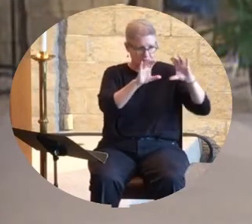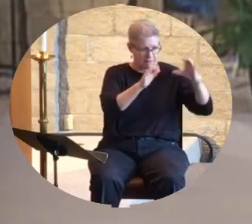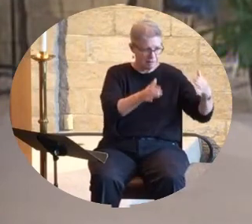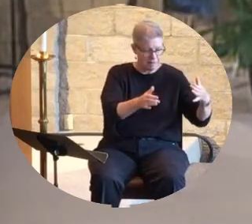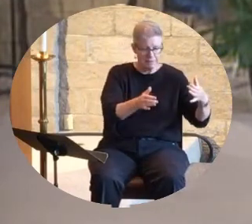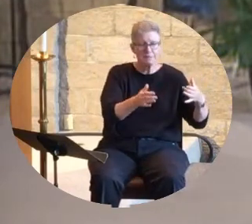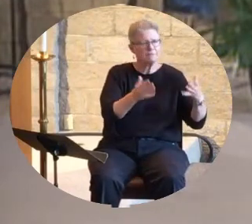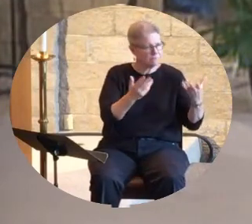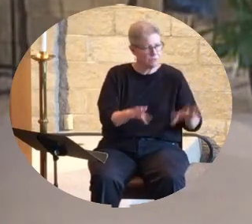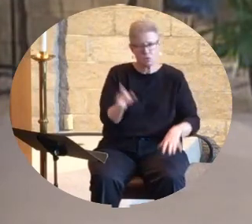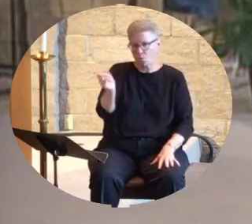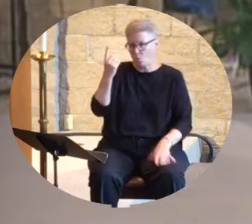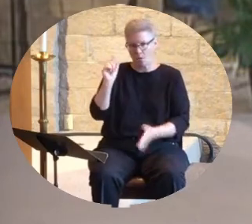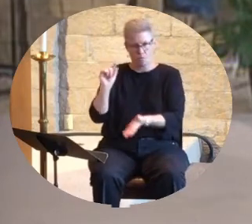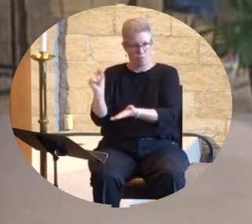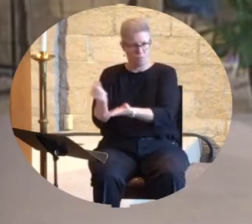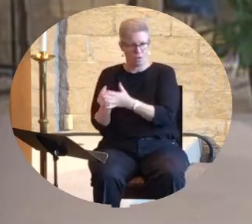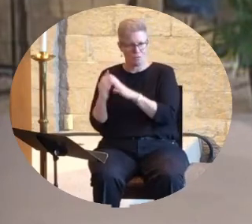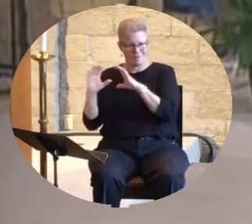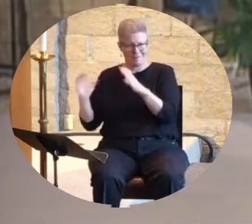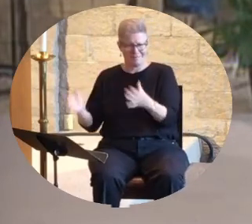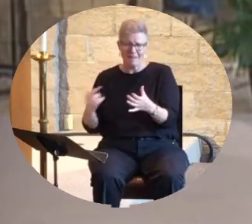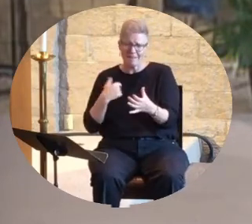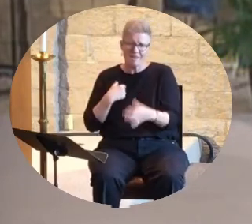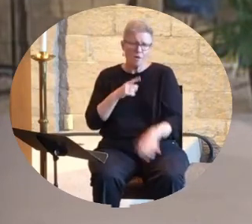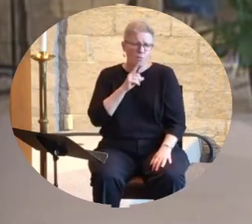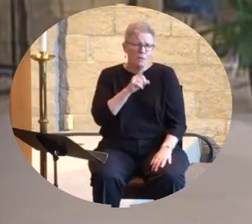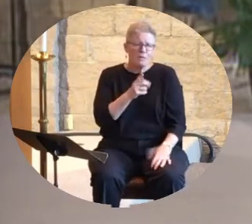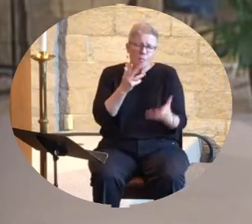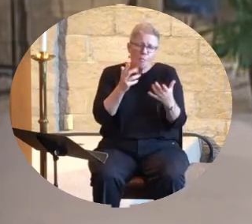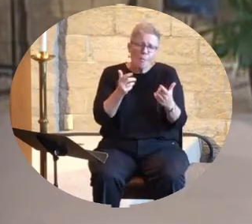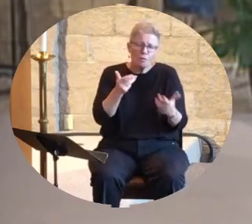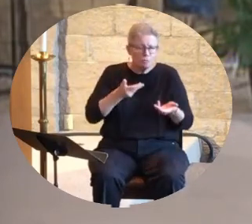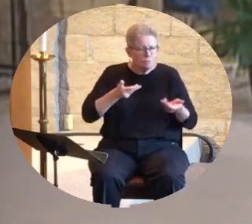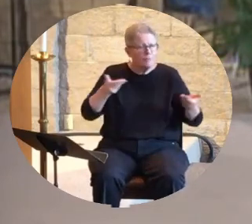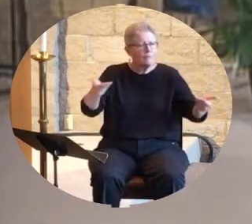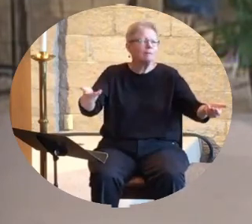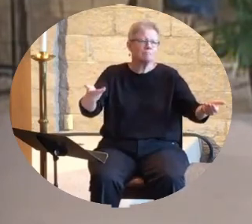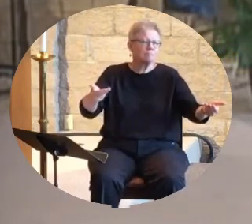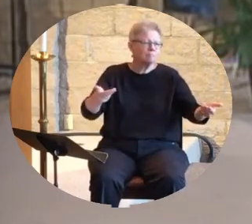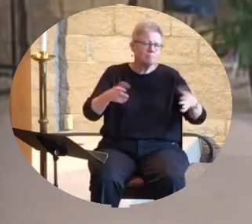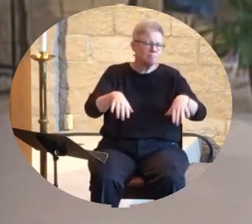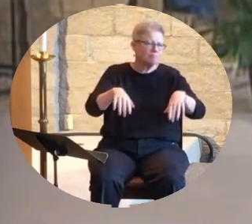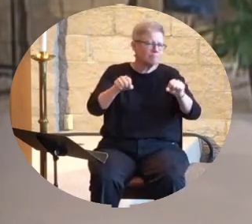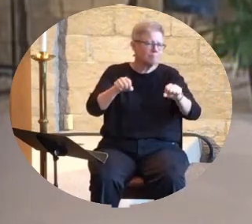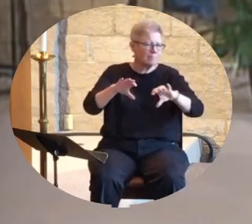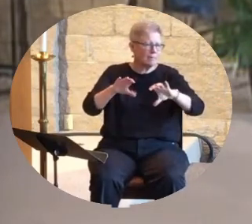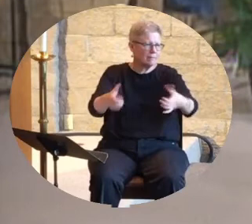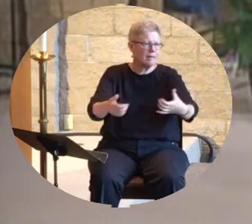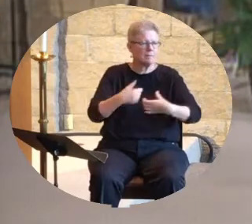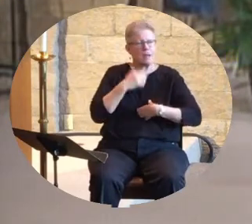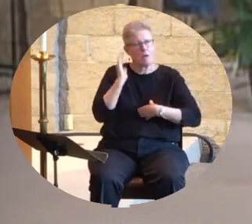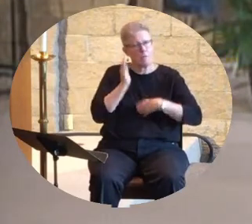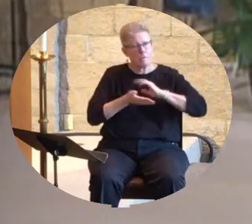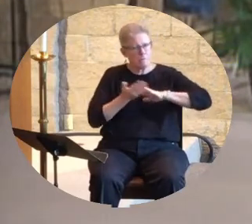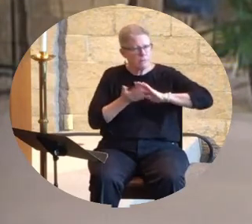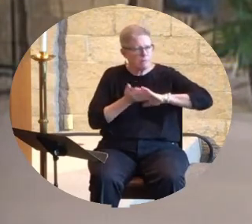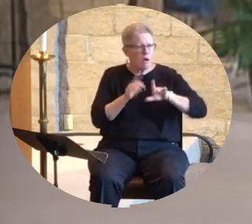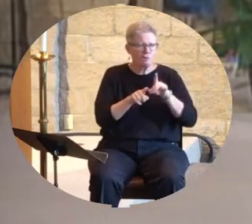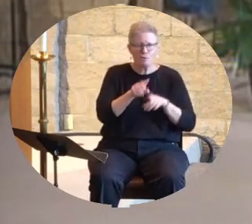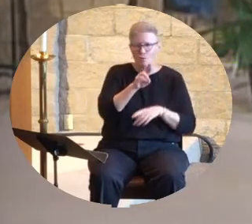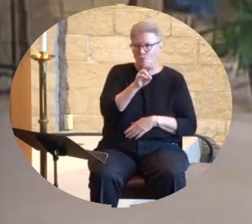class. So we really want to invite you to take that class. I'll be facilitating it along with Reverend Tony. The two of us will be having fun with